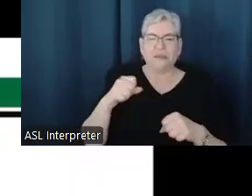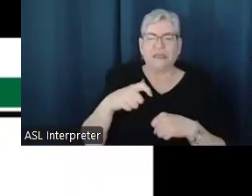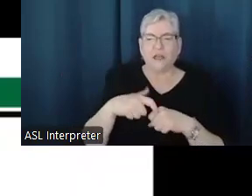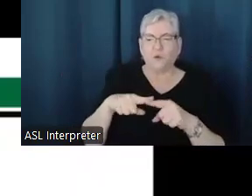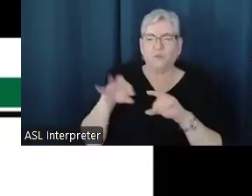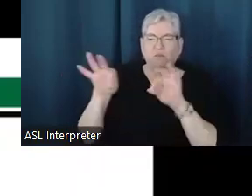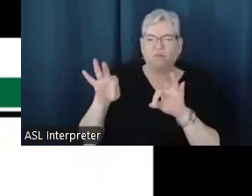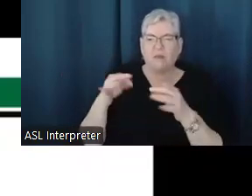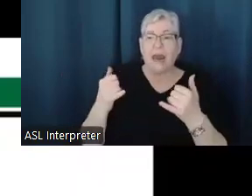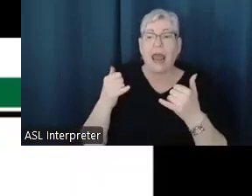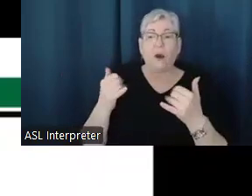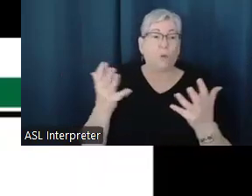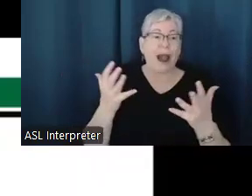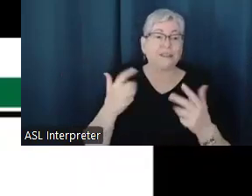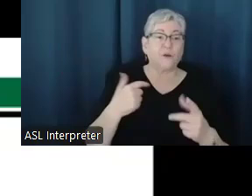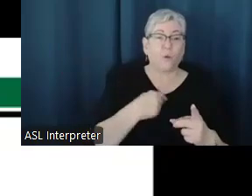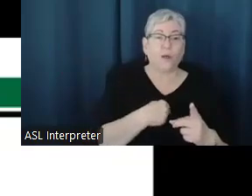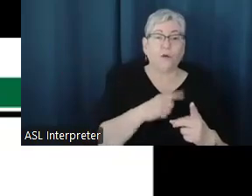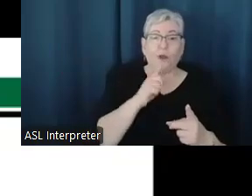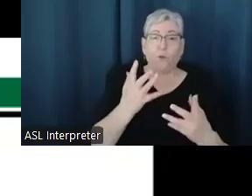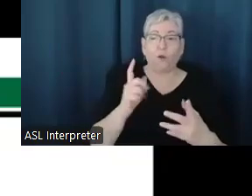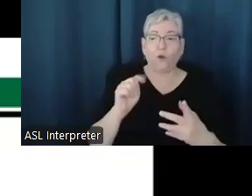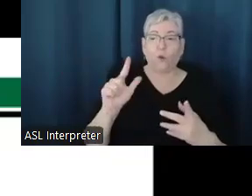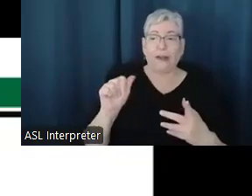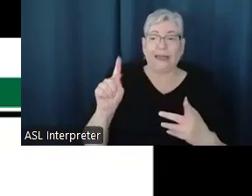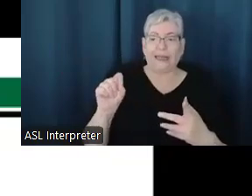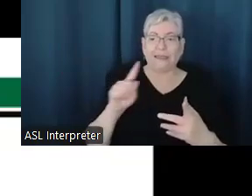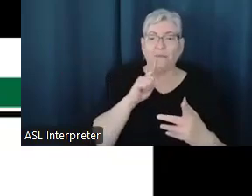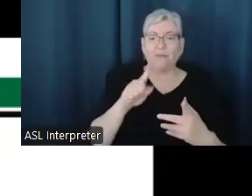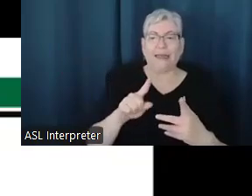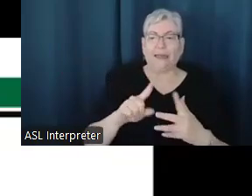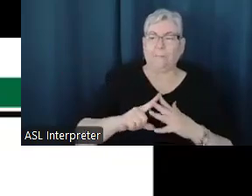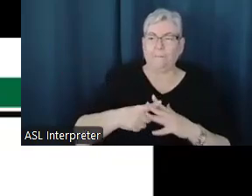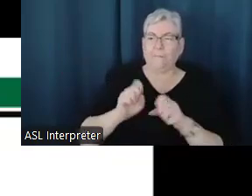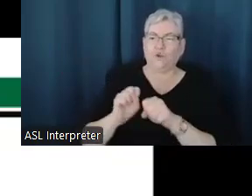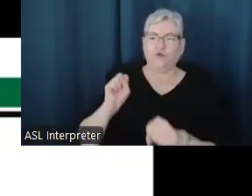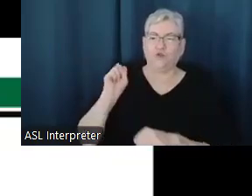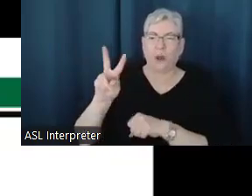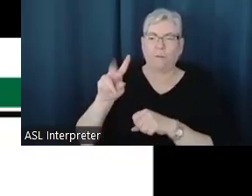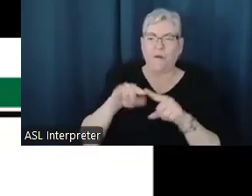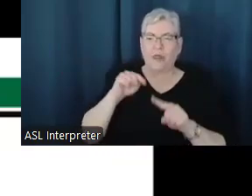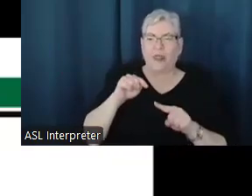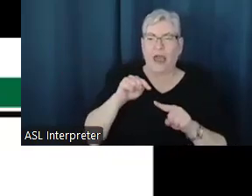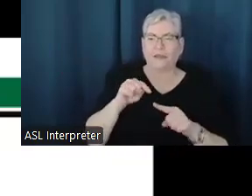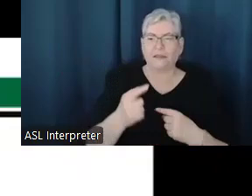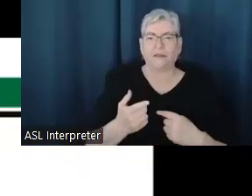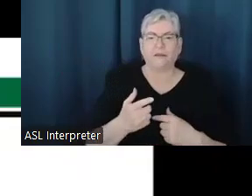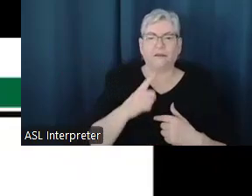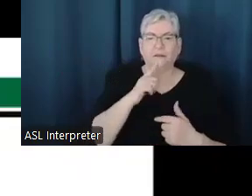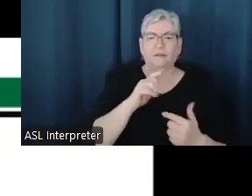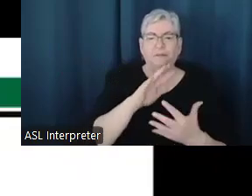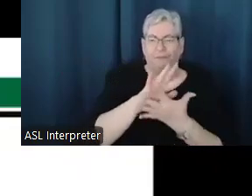is that we really want these toolkits to be a jumping point for you all. So all throughout the toolkit, we encourage